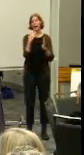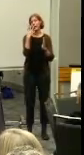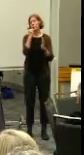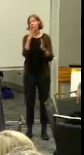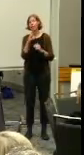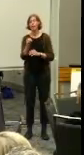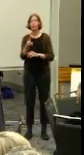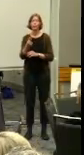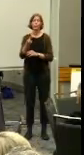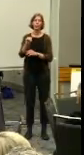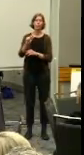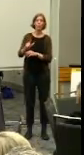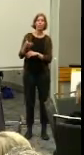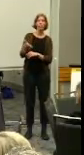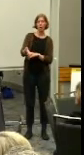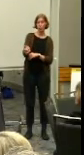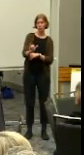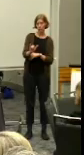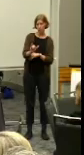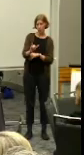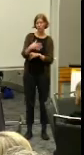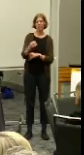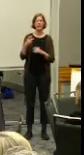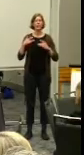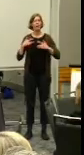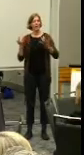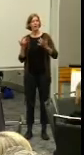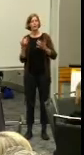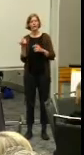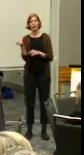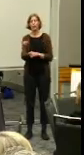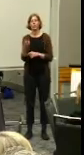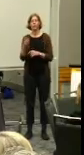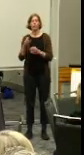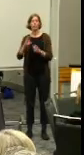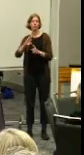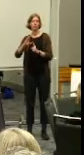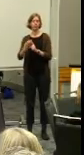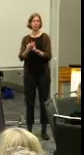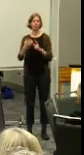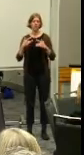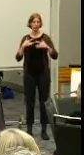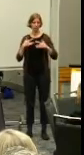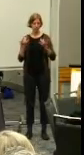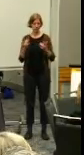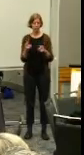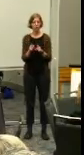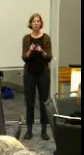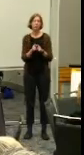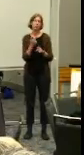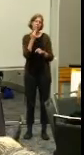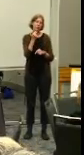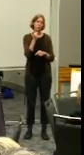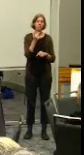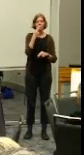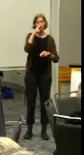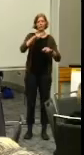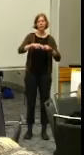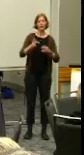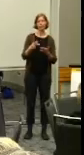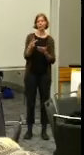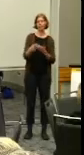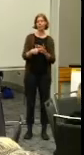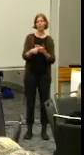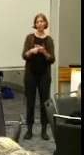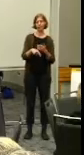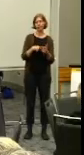and some events as well, so multicultural events and small programs along the corridor. Obviously, COVID comes along and